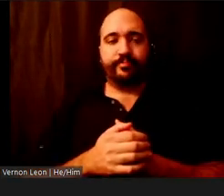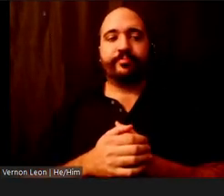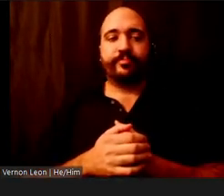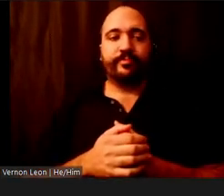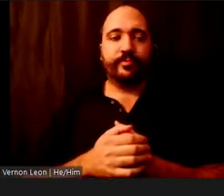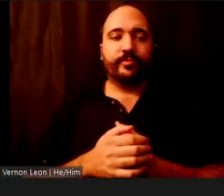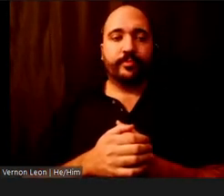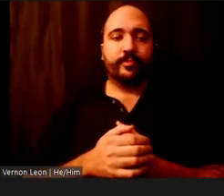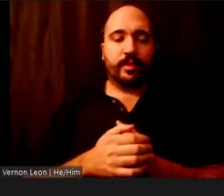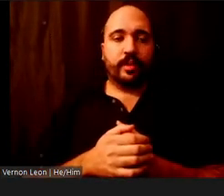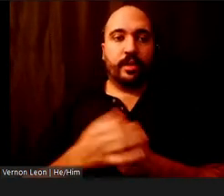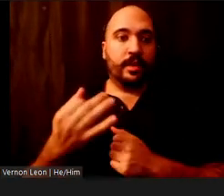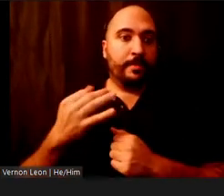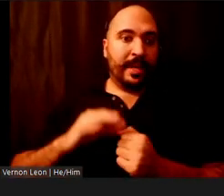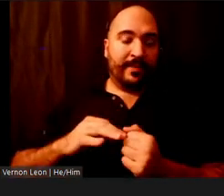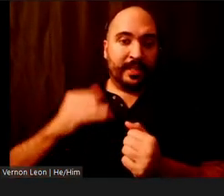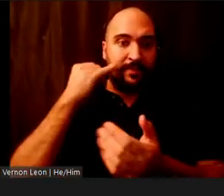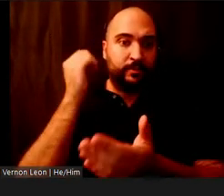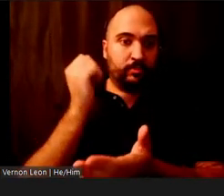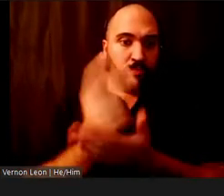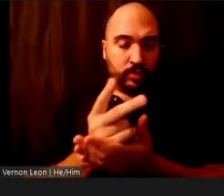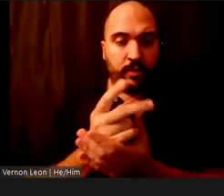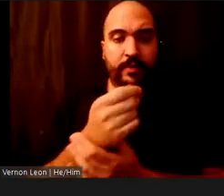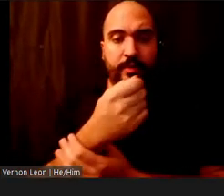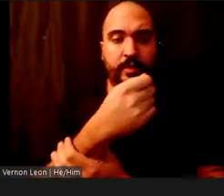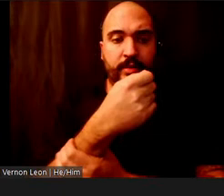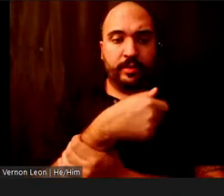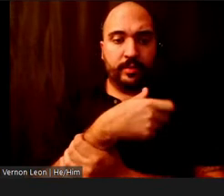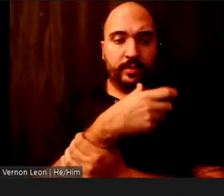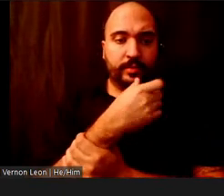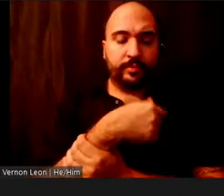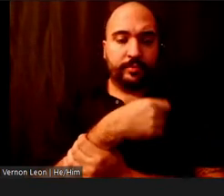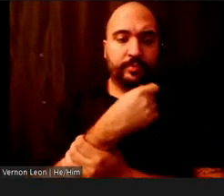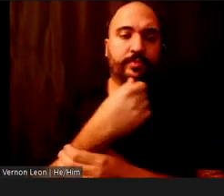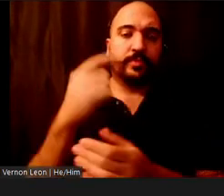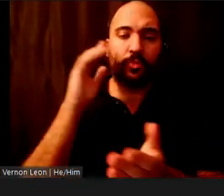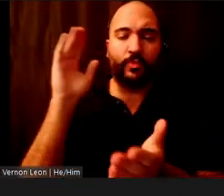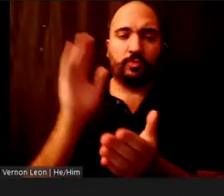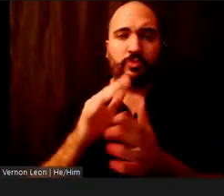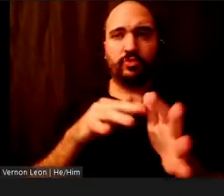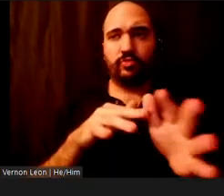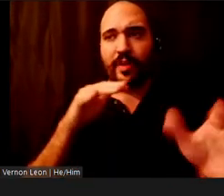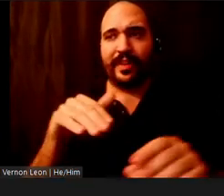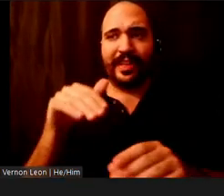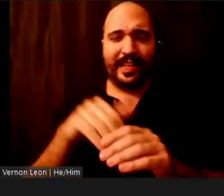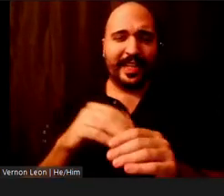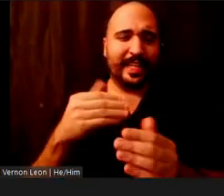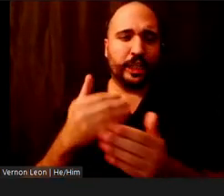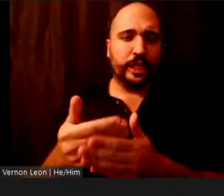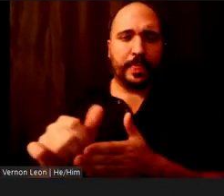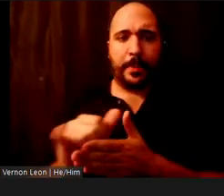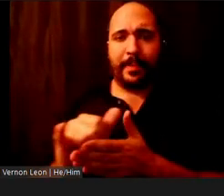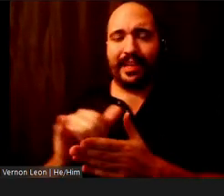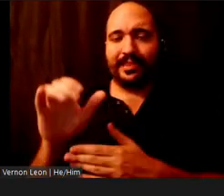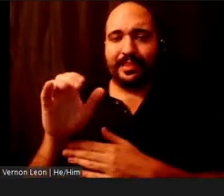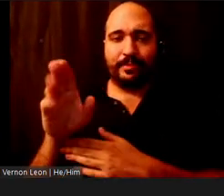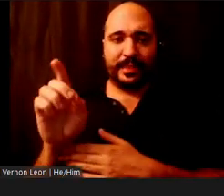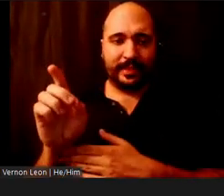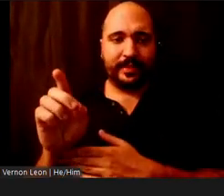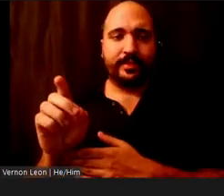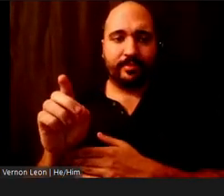benefits, if the program is approved, we anticipate the project would reduce vehicular traffic in and near the Manhattan Central Business District.